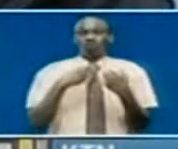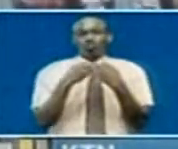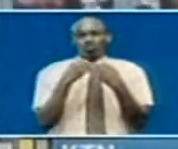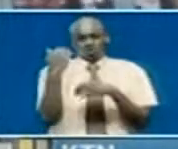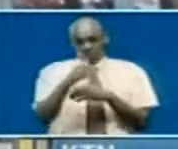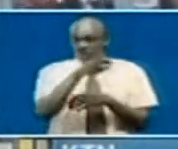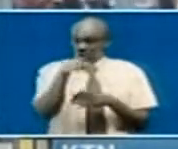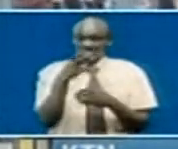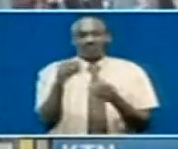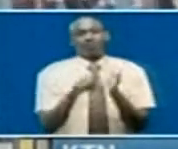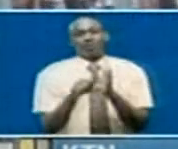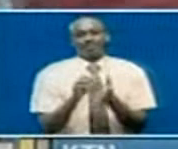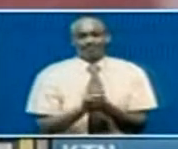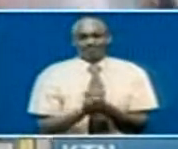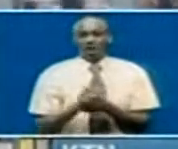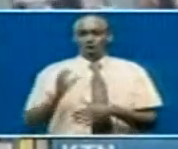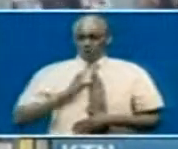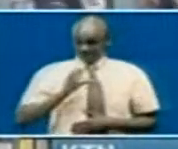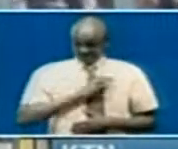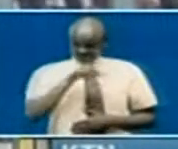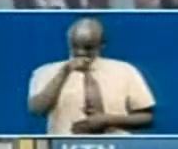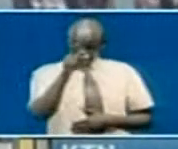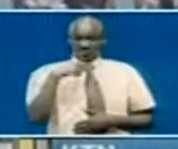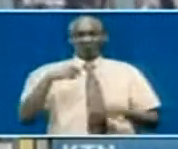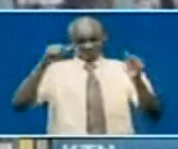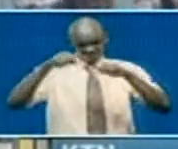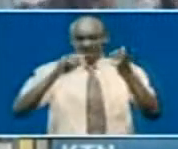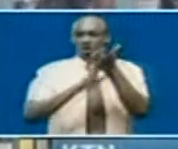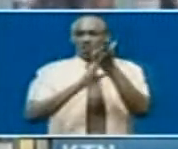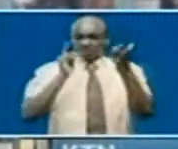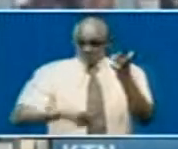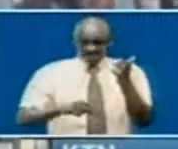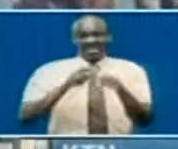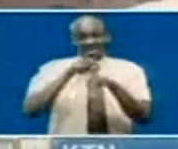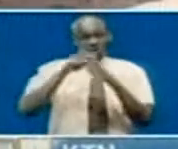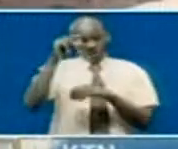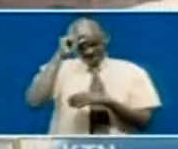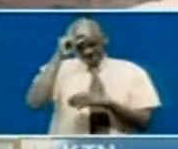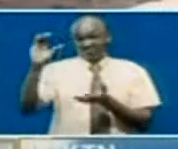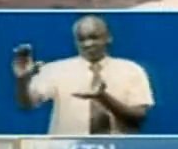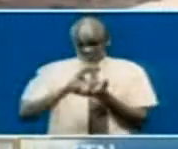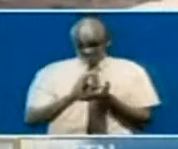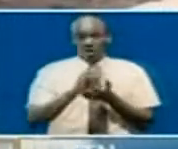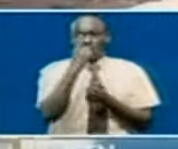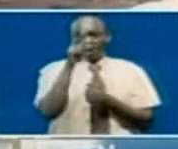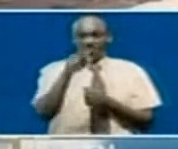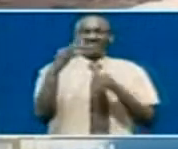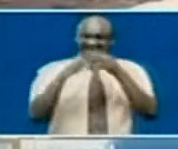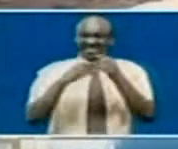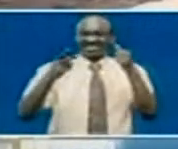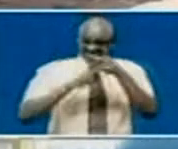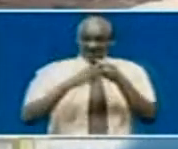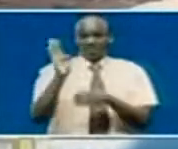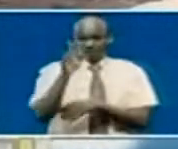deadlock. The committee reached a consensus recommending that national government allocates 1.87 billion